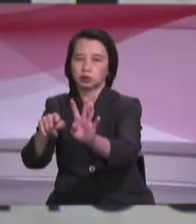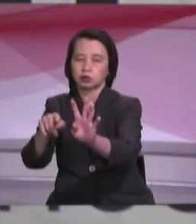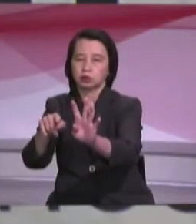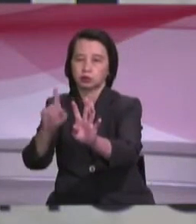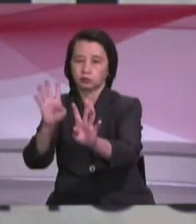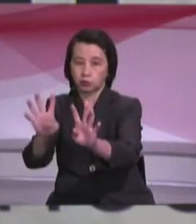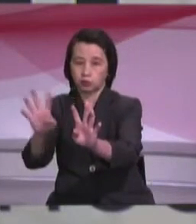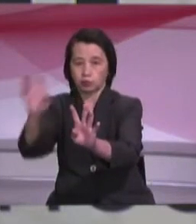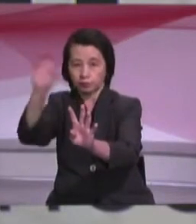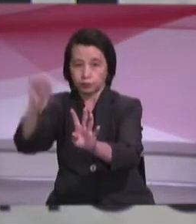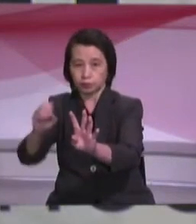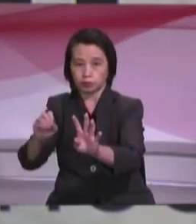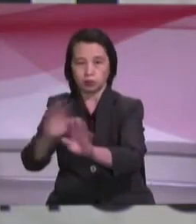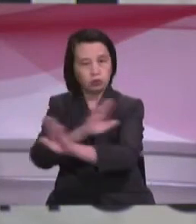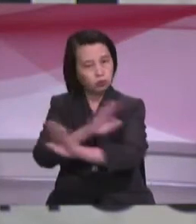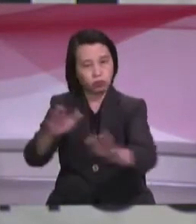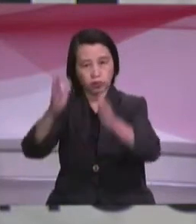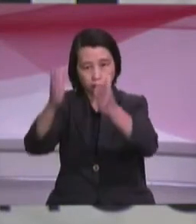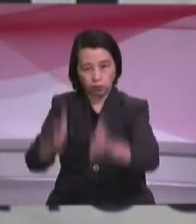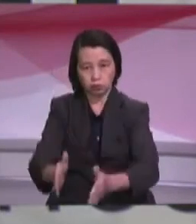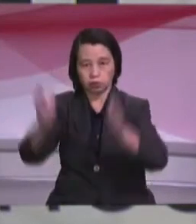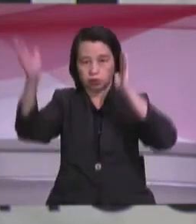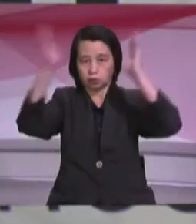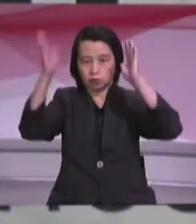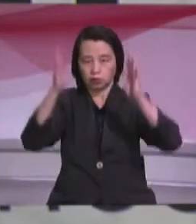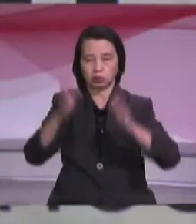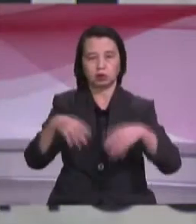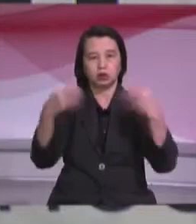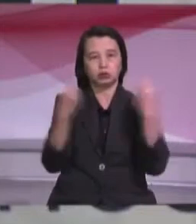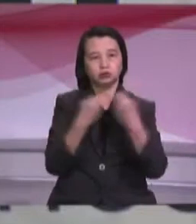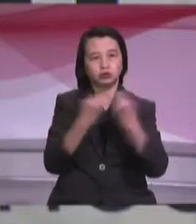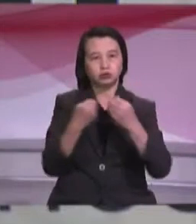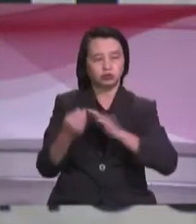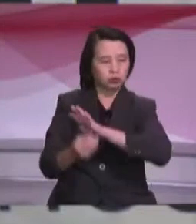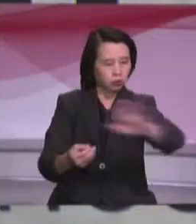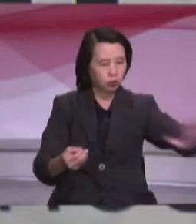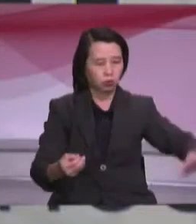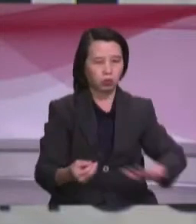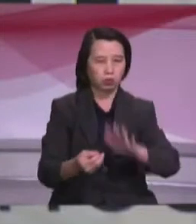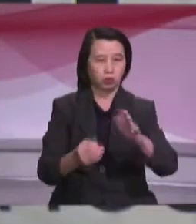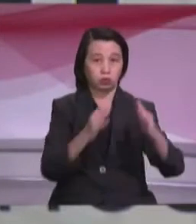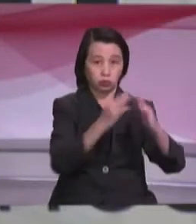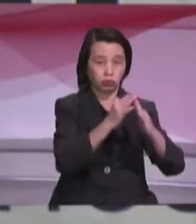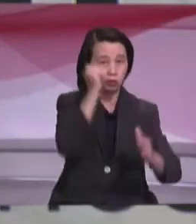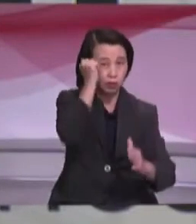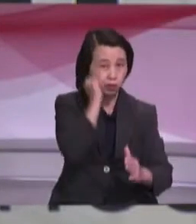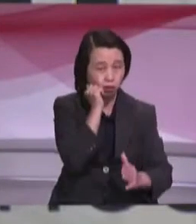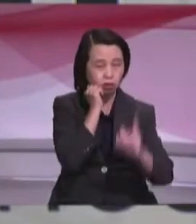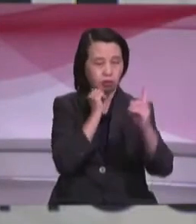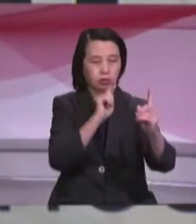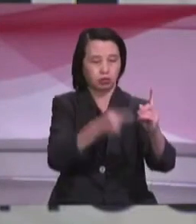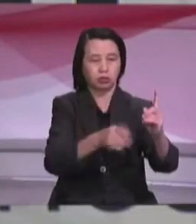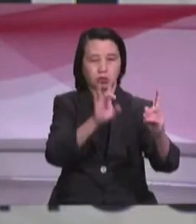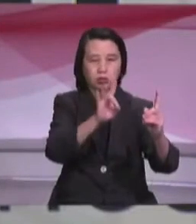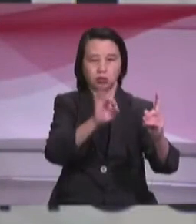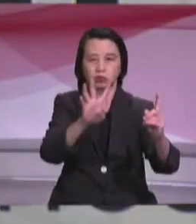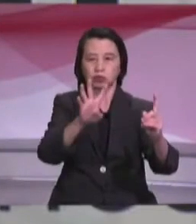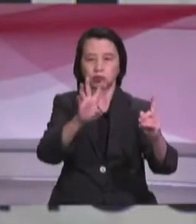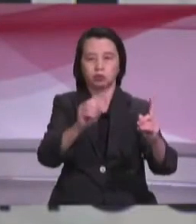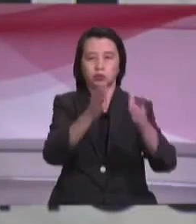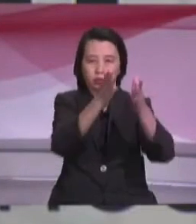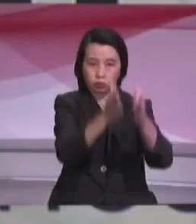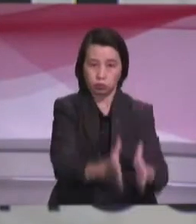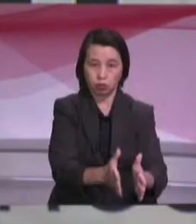4.4% non-Malaysian. And the total number screened so far for in the old folks home 1,840